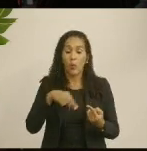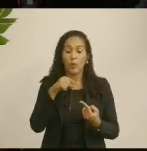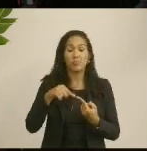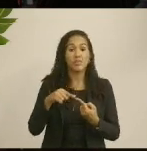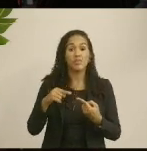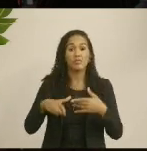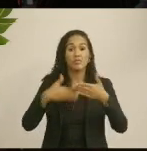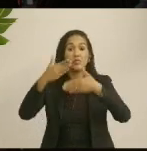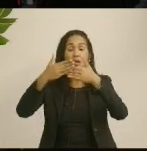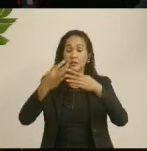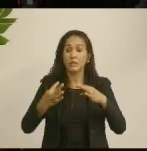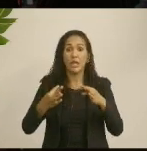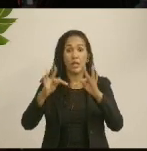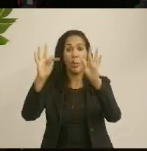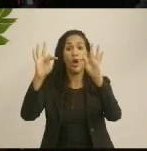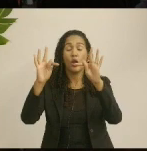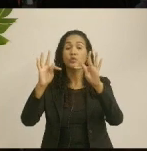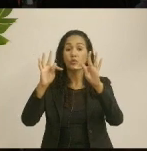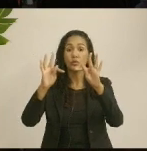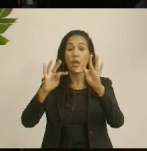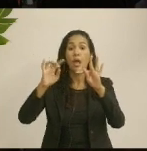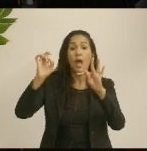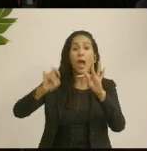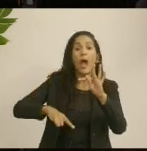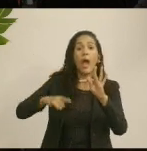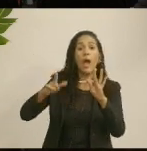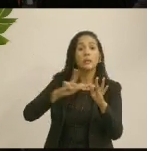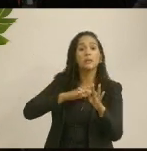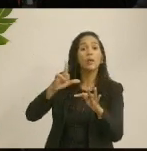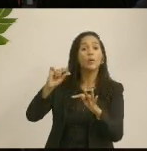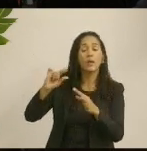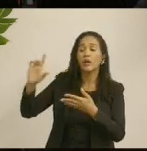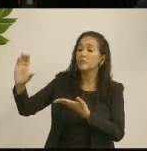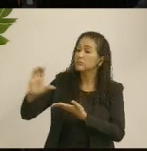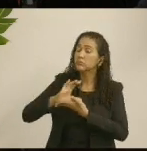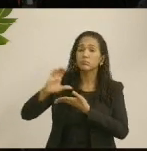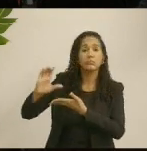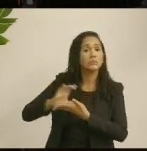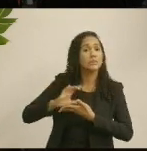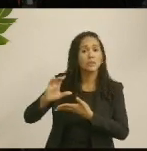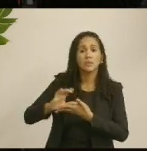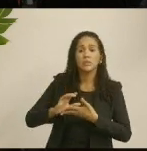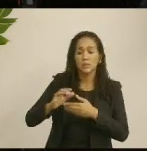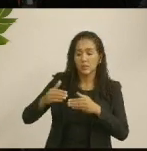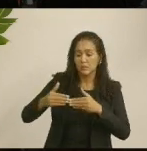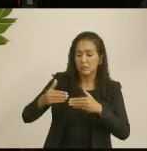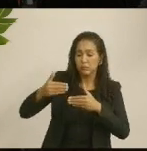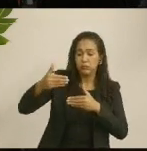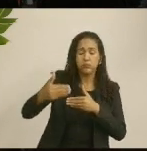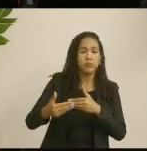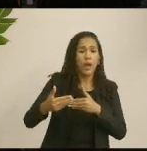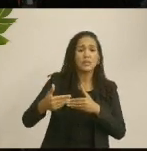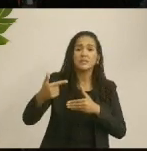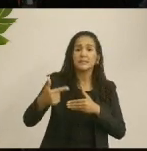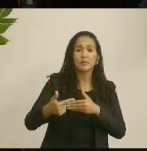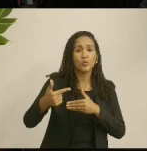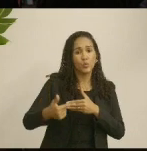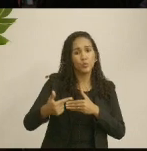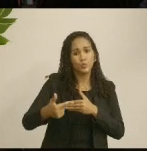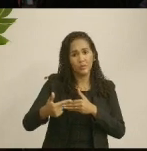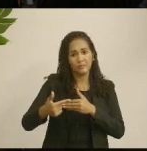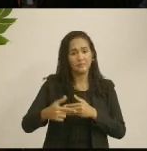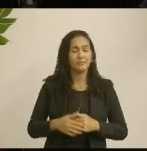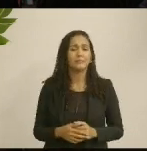to get the financing for phase two essentially was as simple. What is somehow to